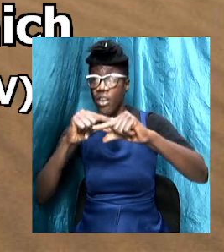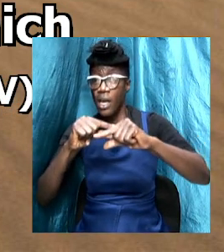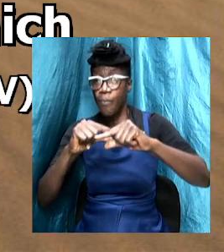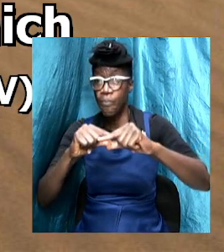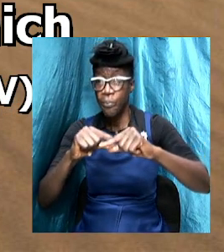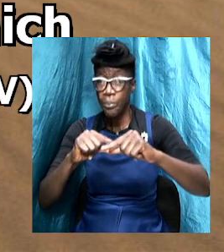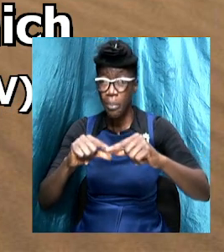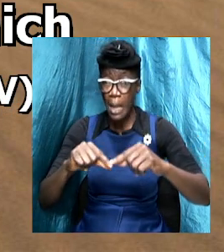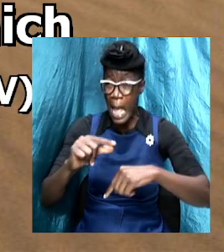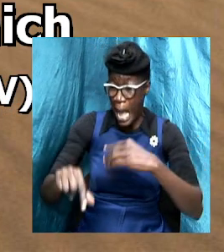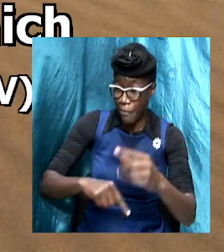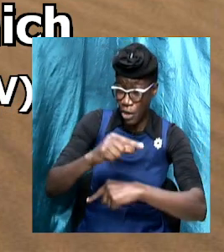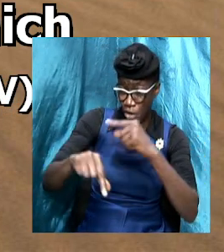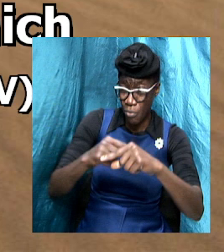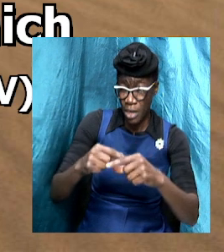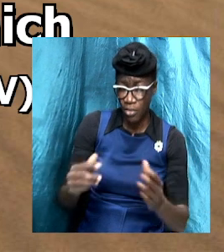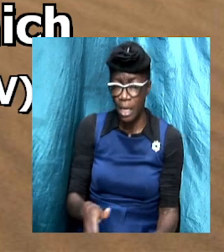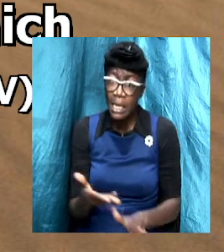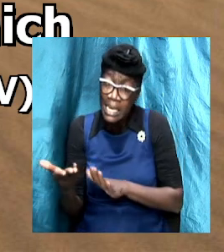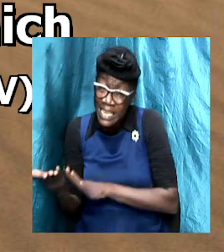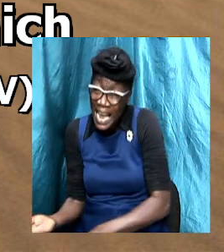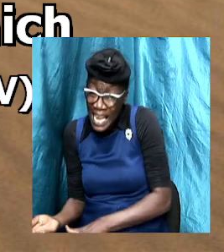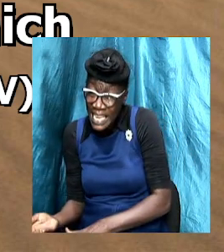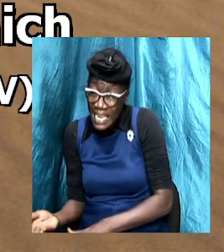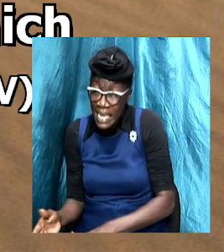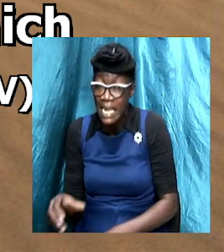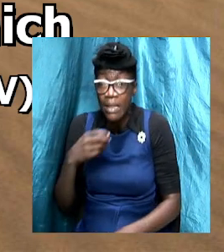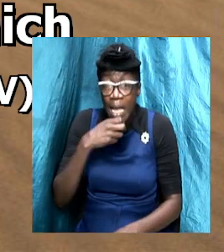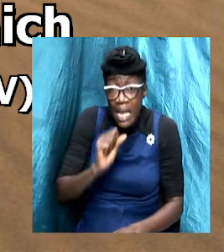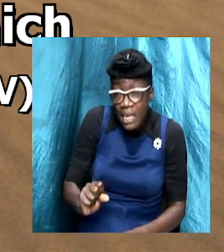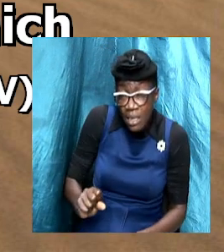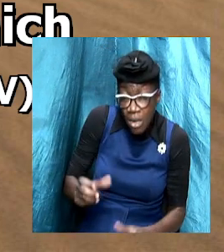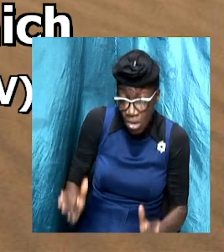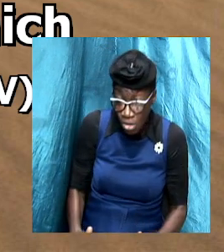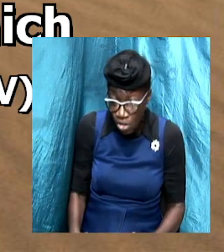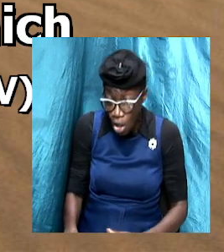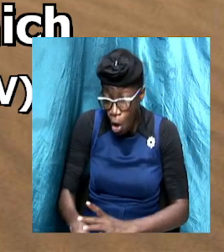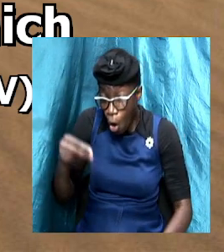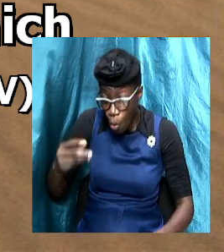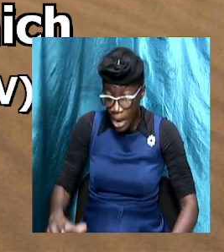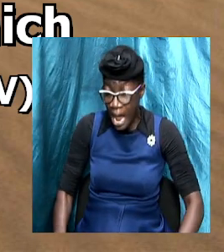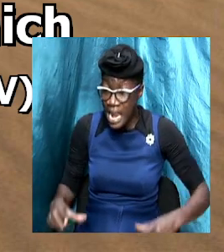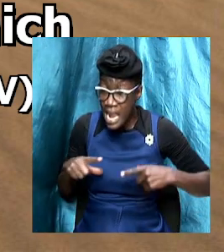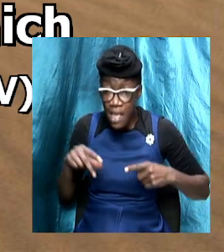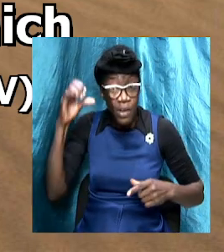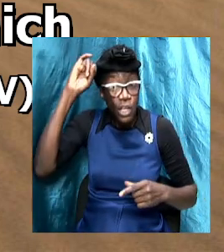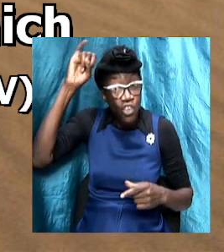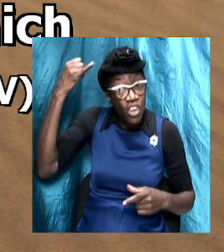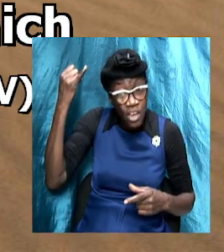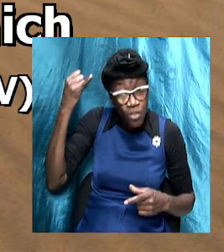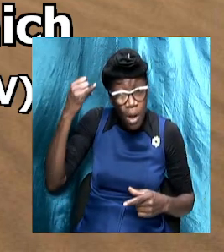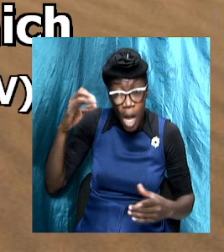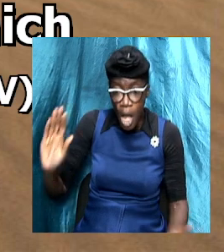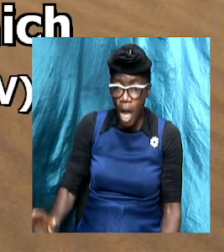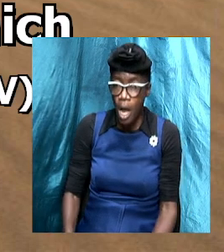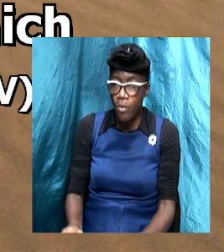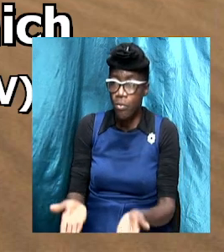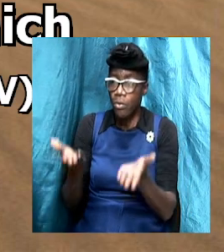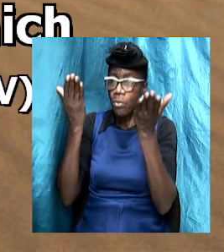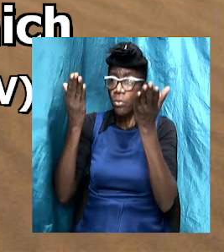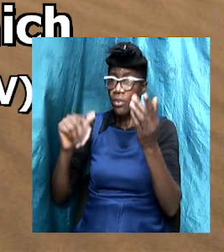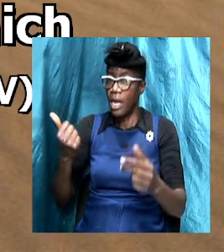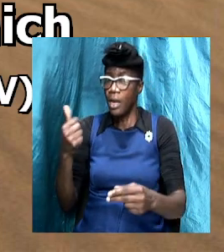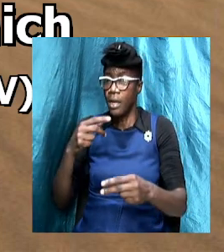Joshua's generation, and the elders that outlived Joshua, the Bible said there arose another generation after them. Guess